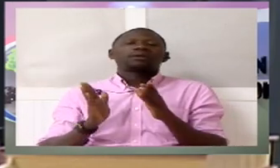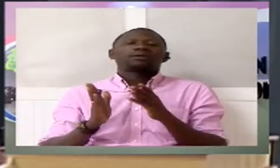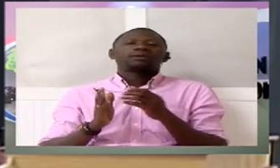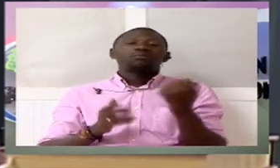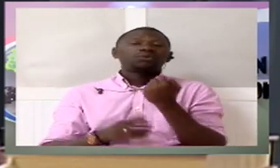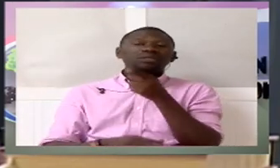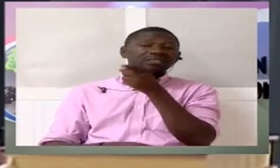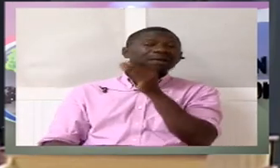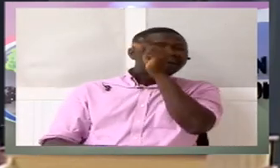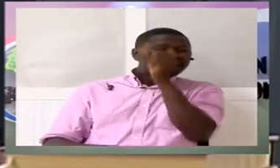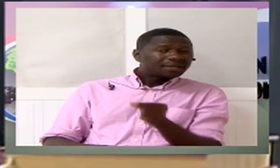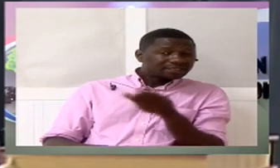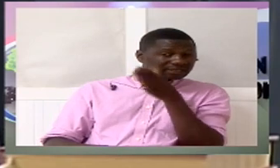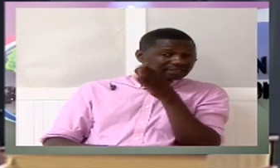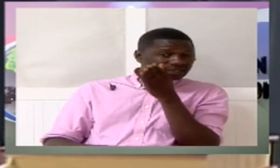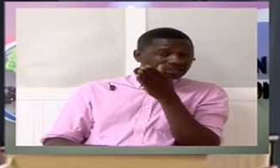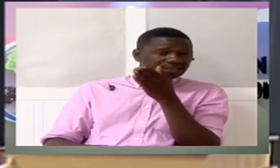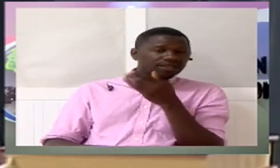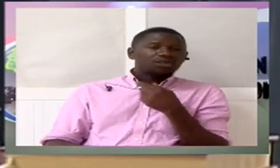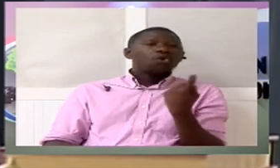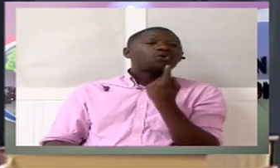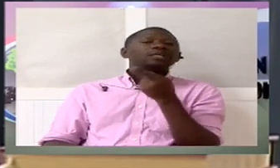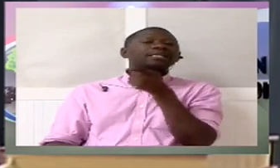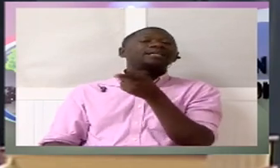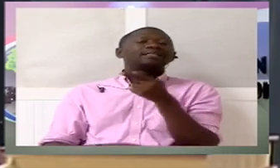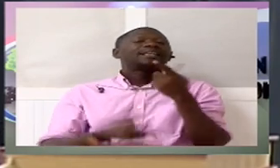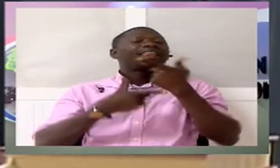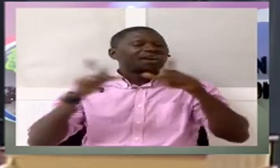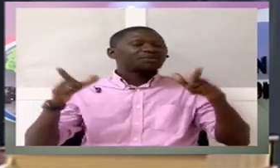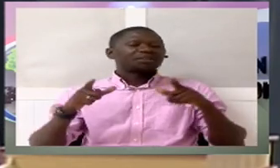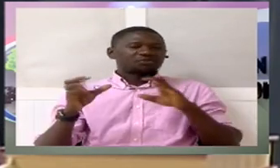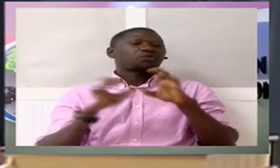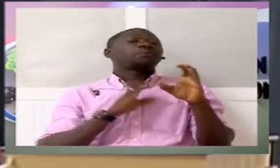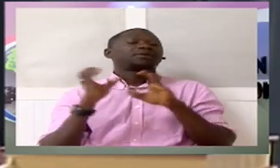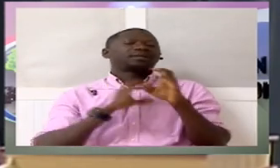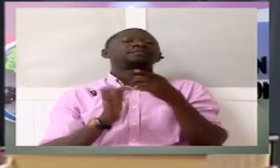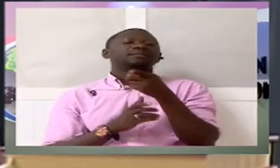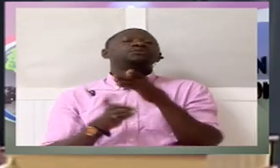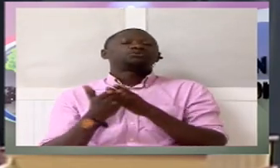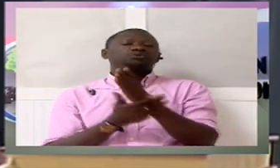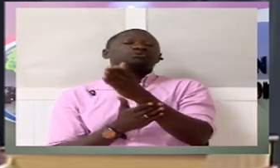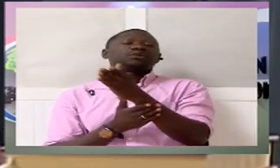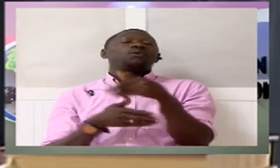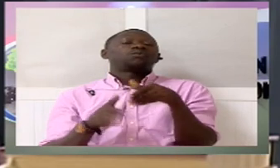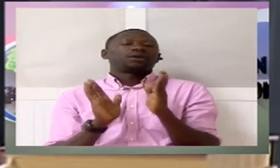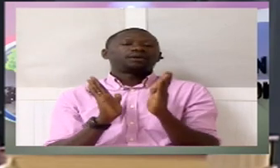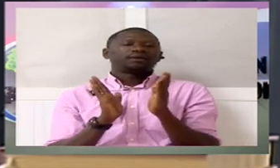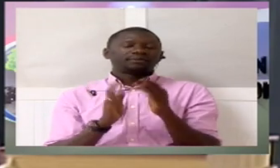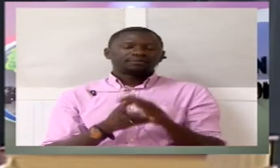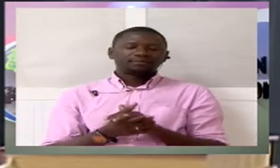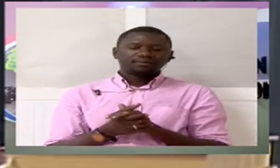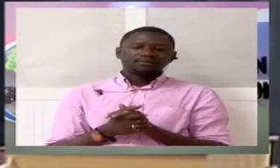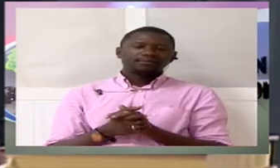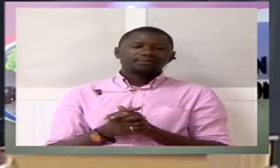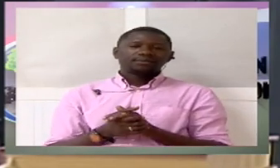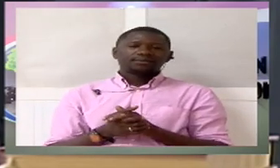the type of person language that who could you could communicate to in that kind of